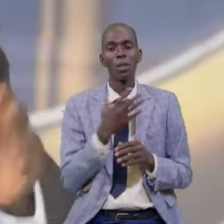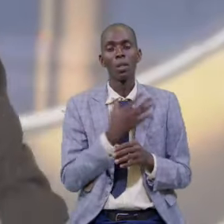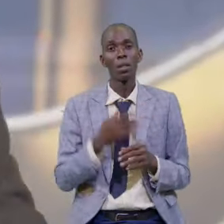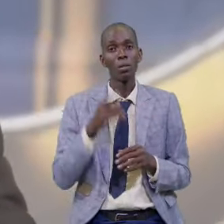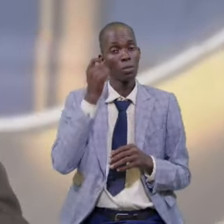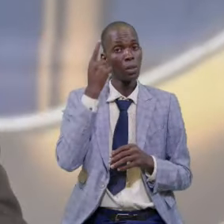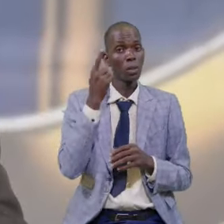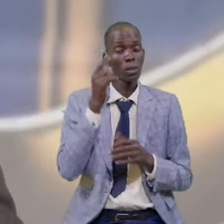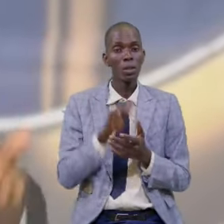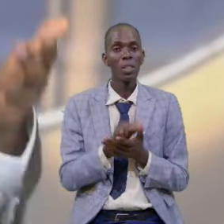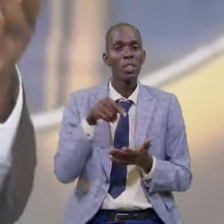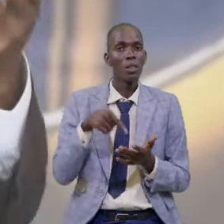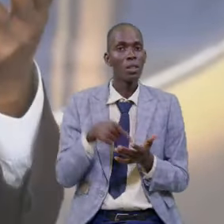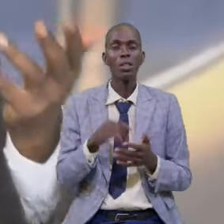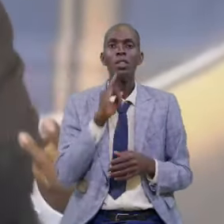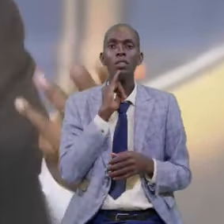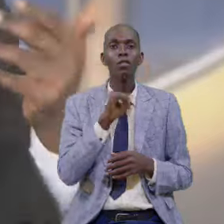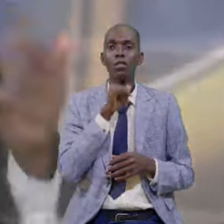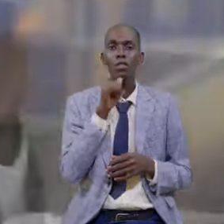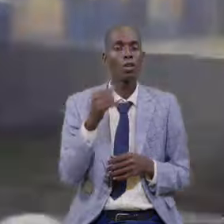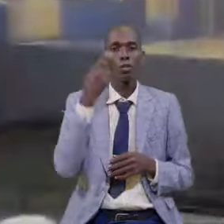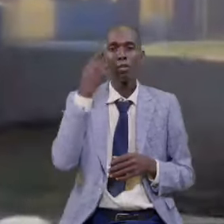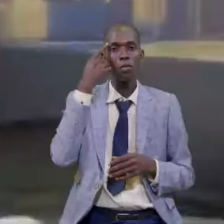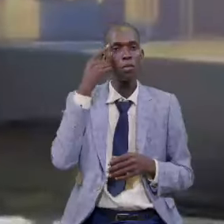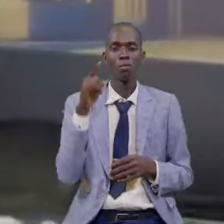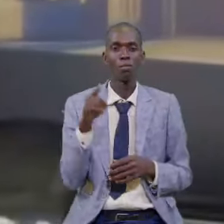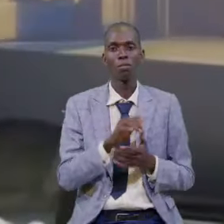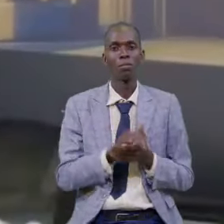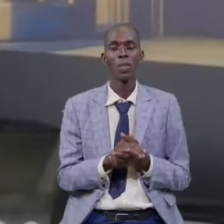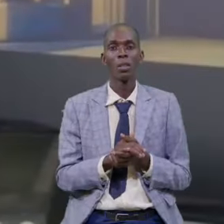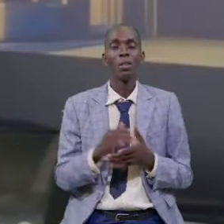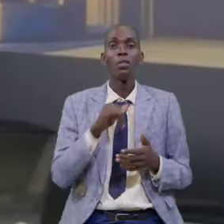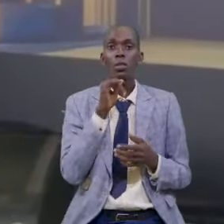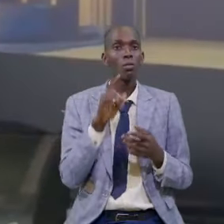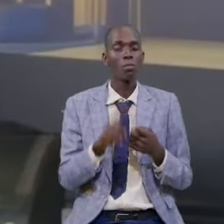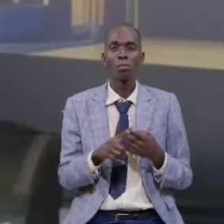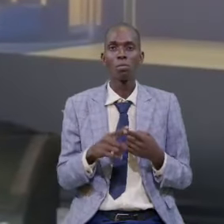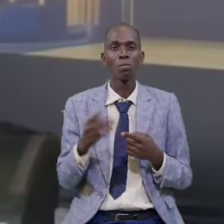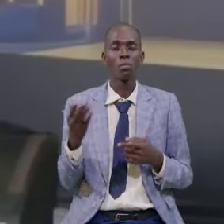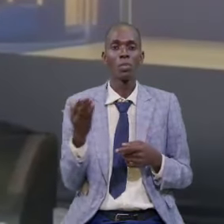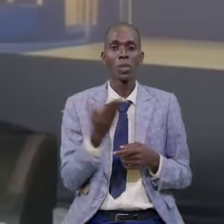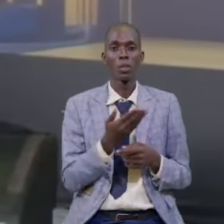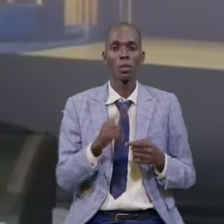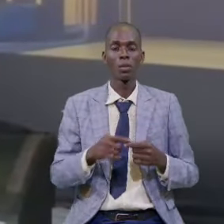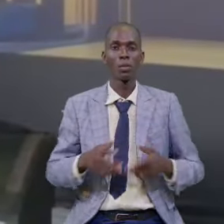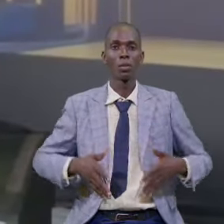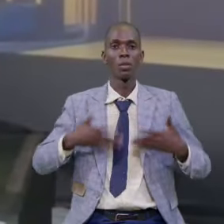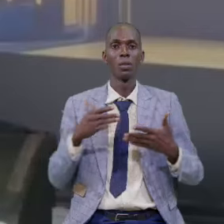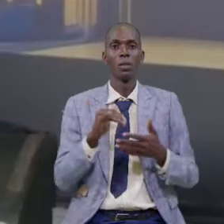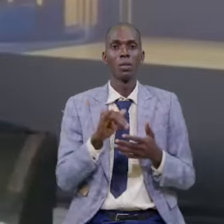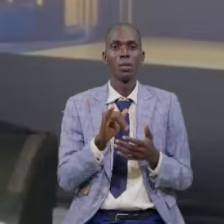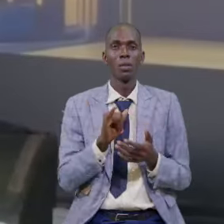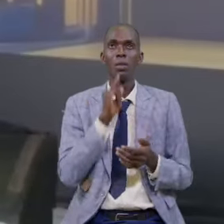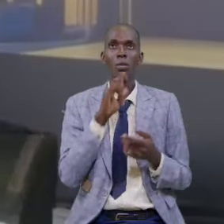is not just for you. It is what you bring to life, bring to the table to make a